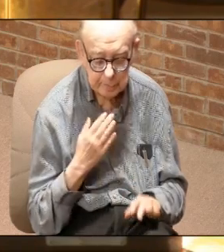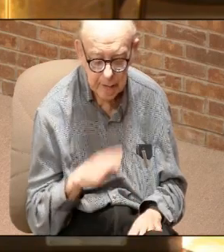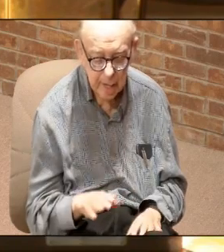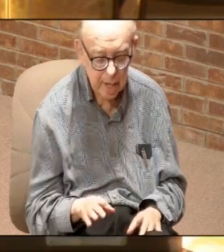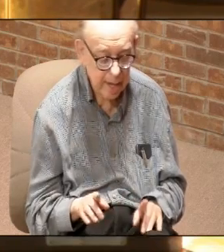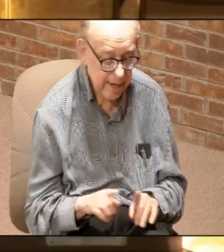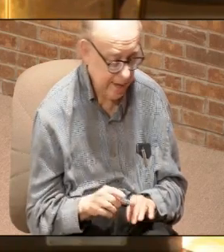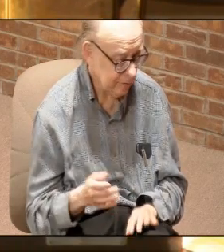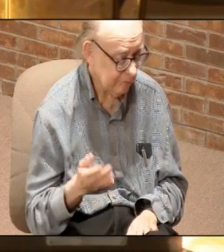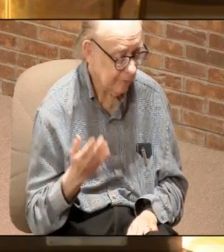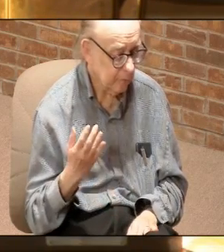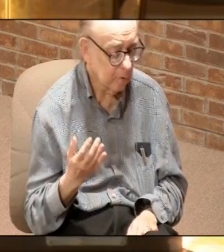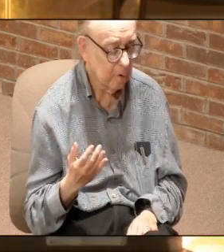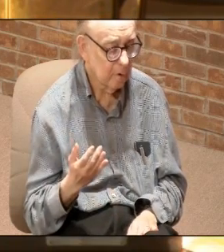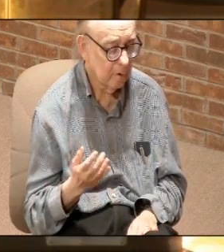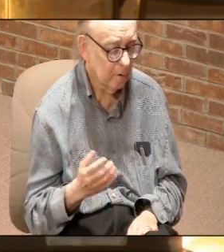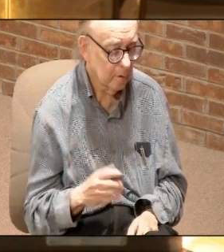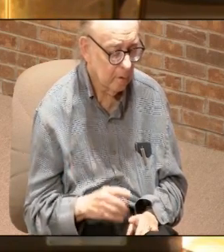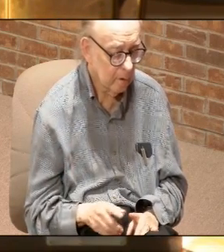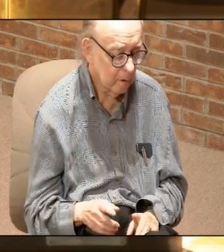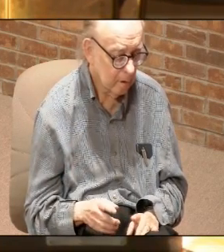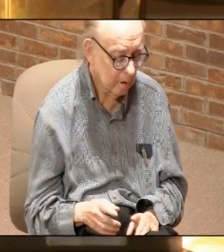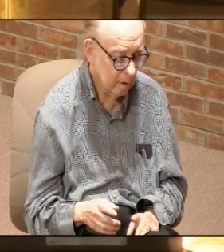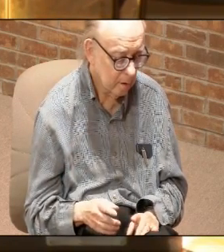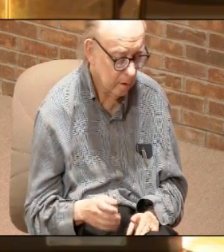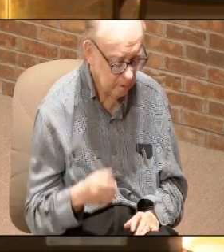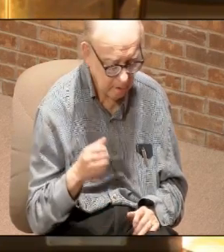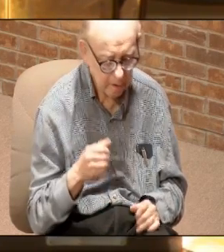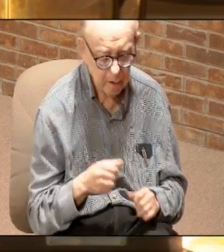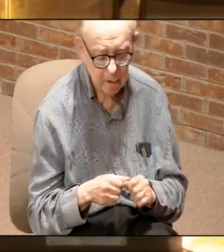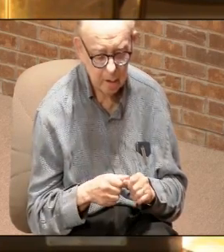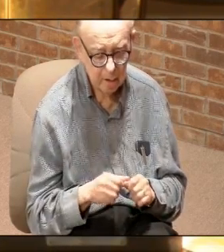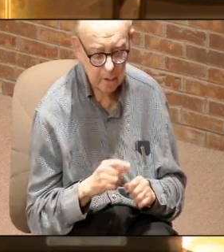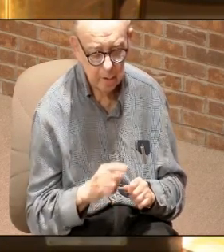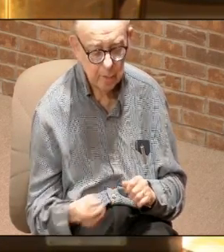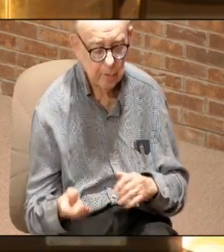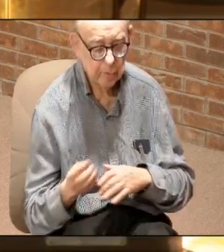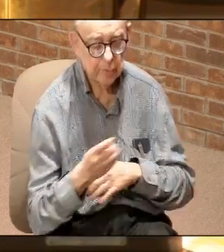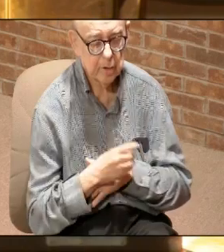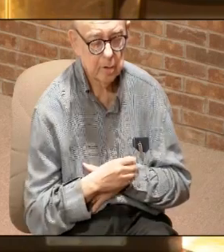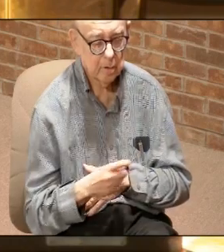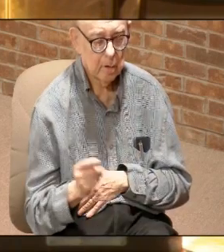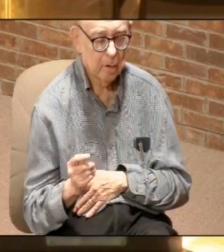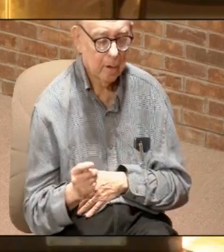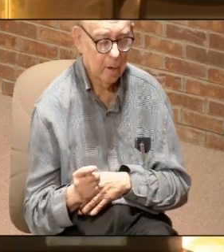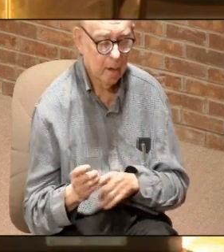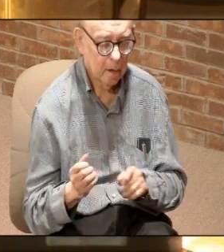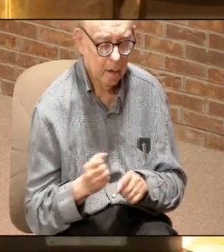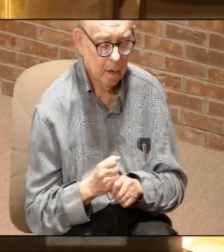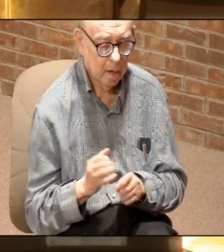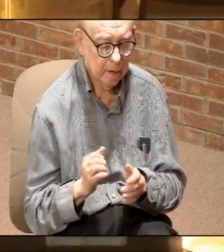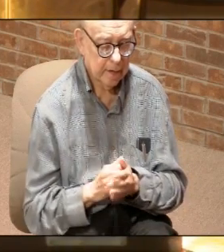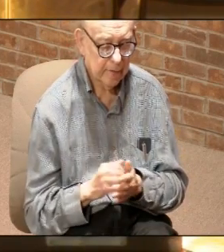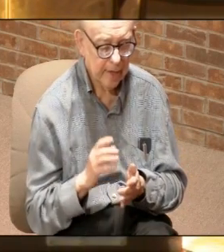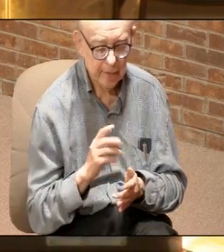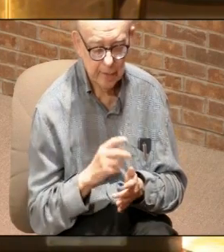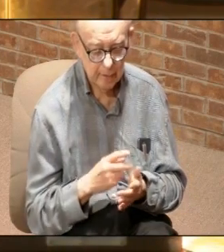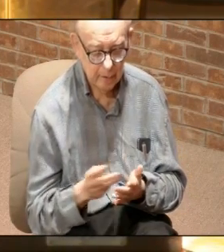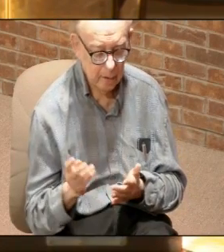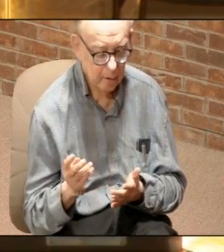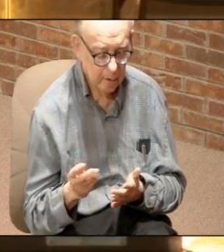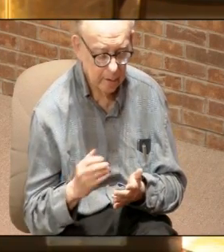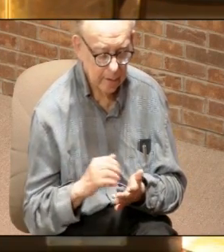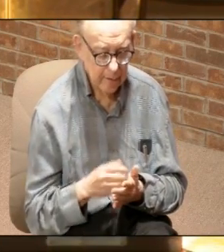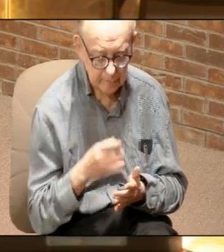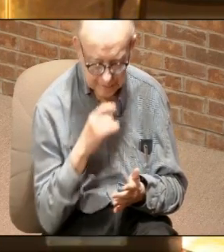as it used to be, but I remember those days of trying to get that thing that my